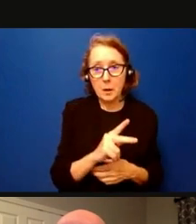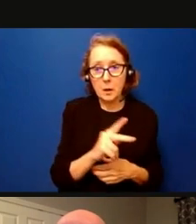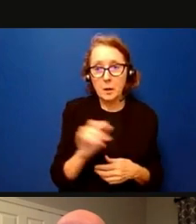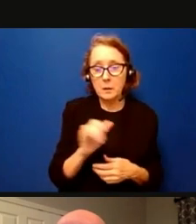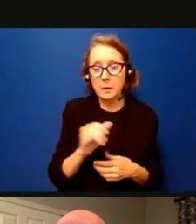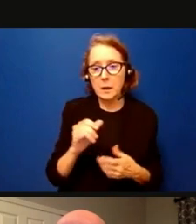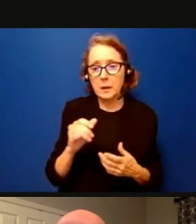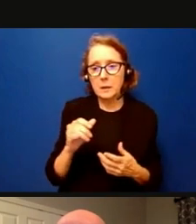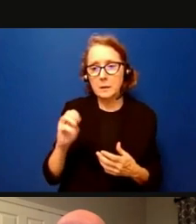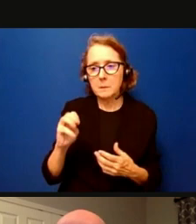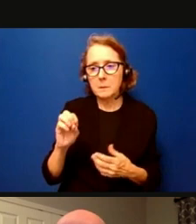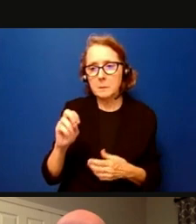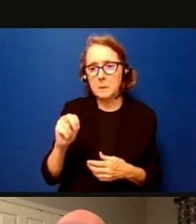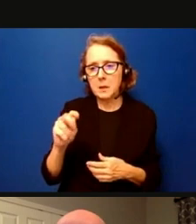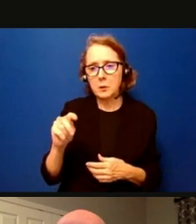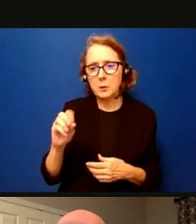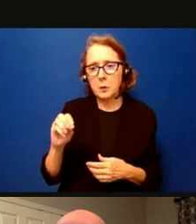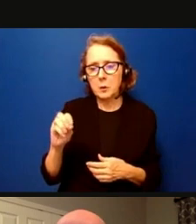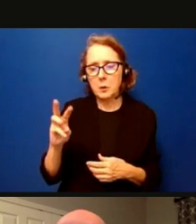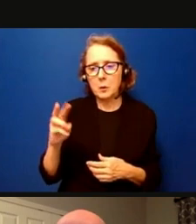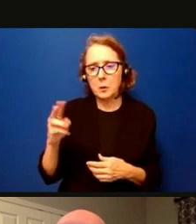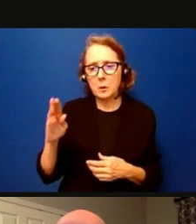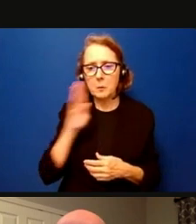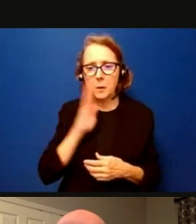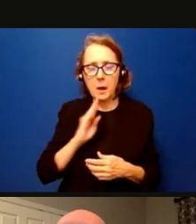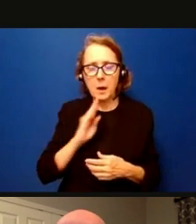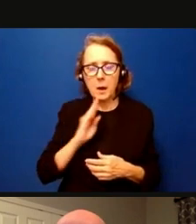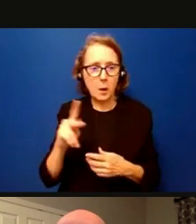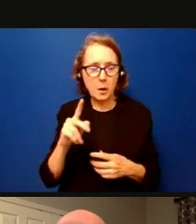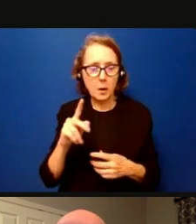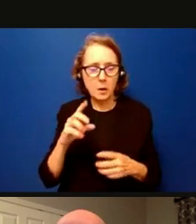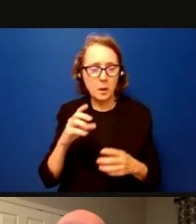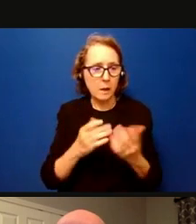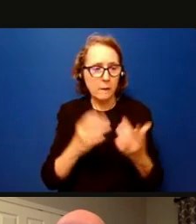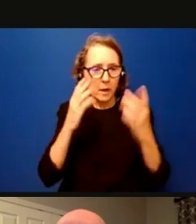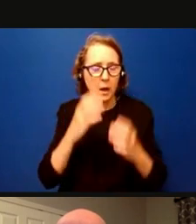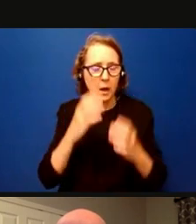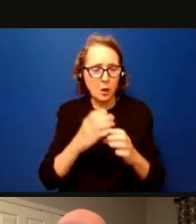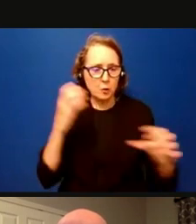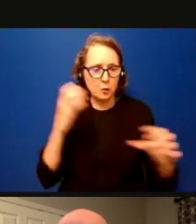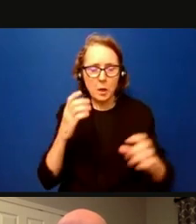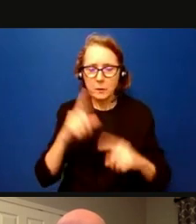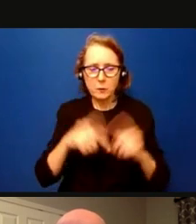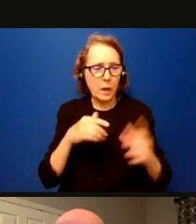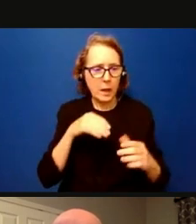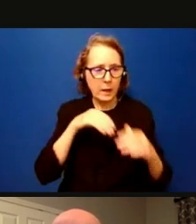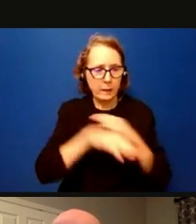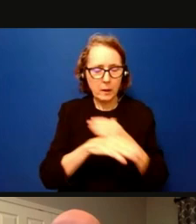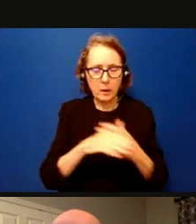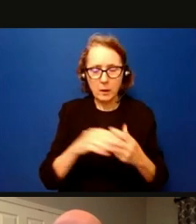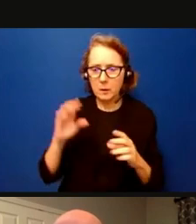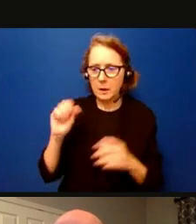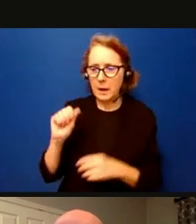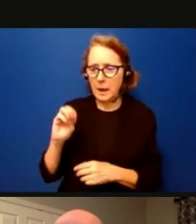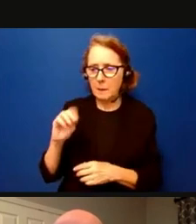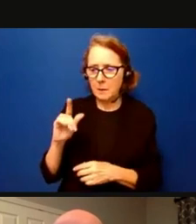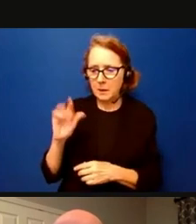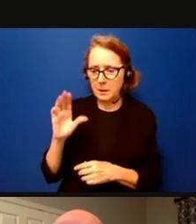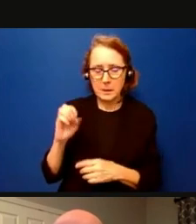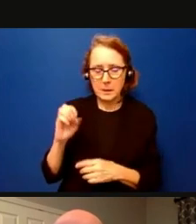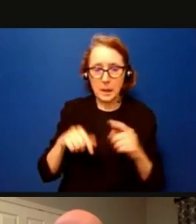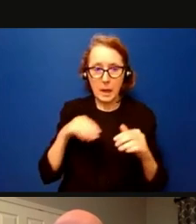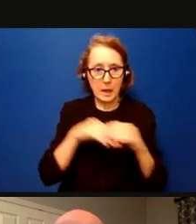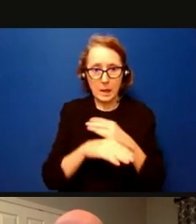Minto Brown Park, you couldn't get a fire truck in there. You couldn't get an ambulance. You'd have to get some kind of, I don't know how you'd get down there with